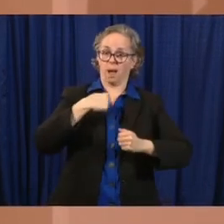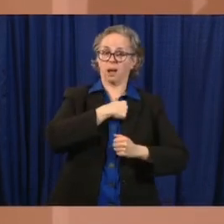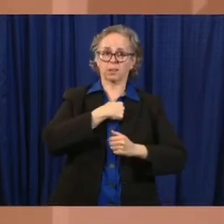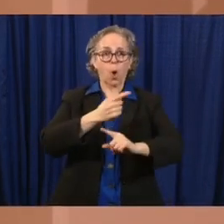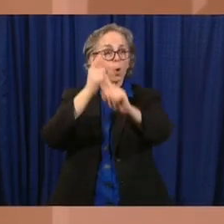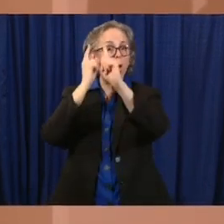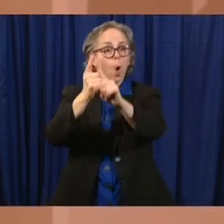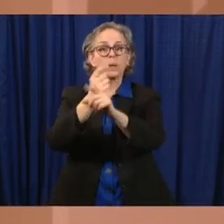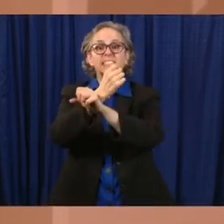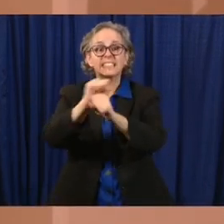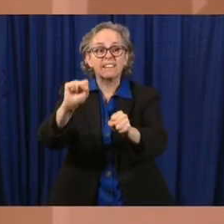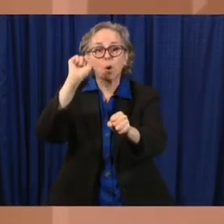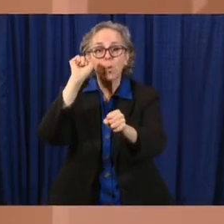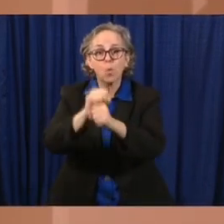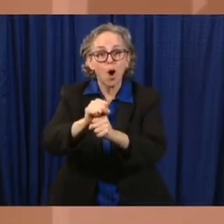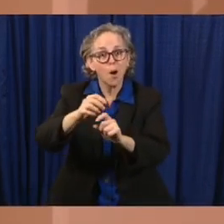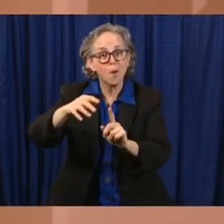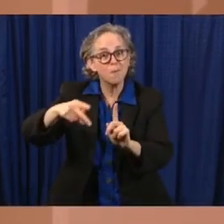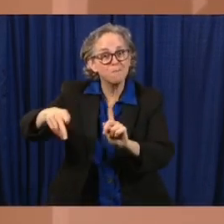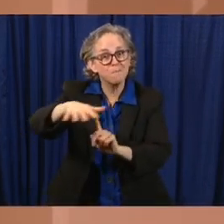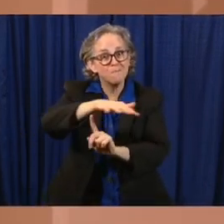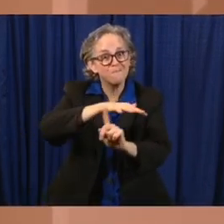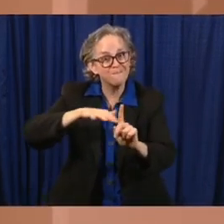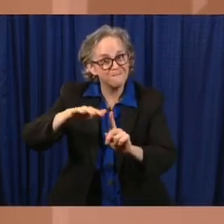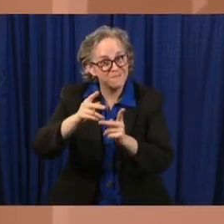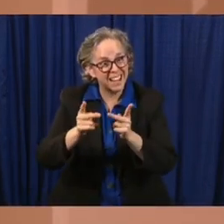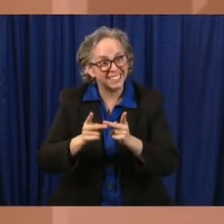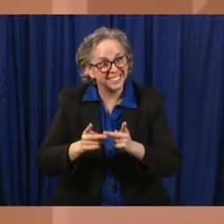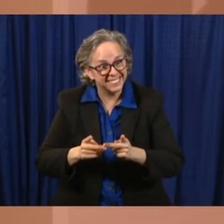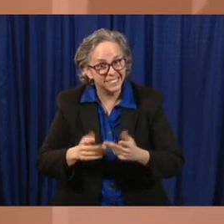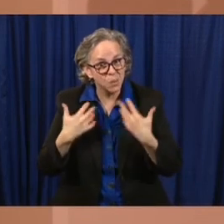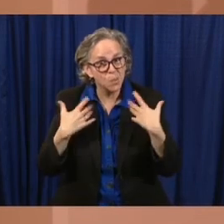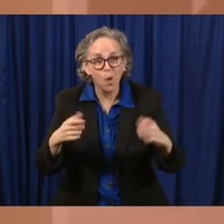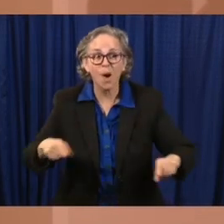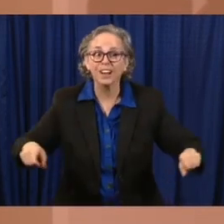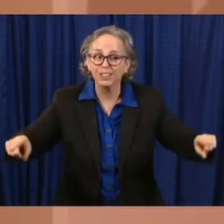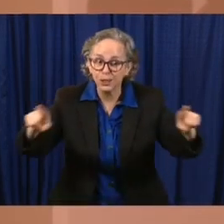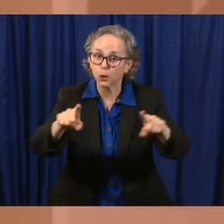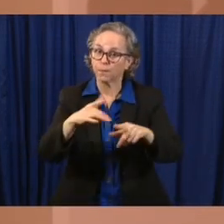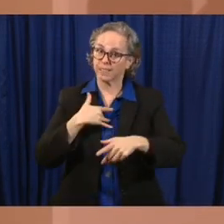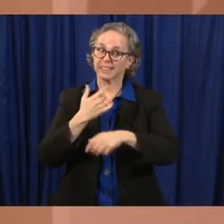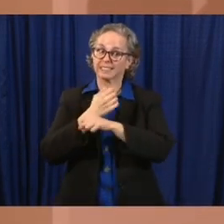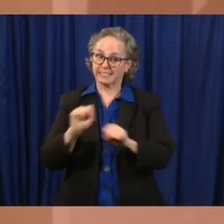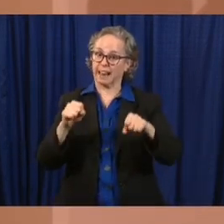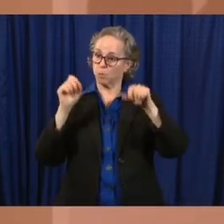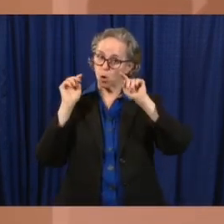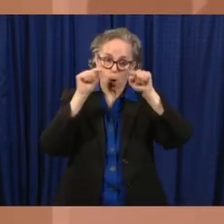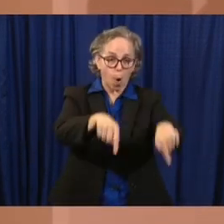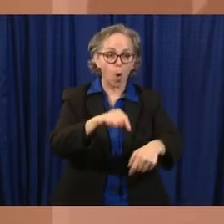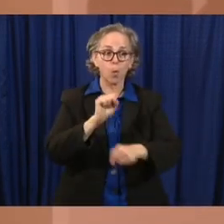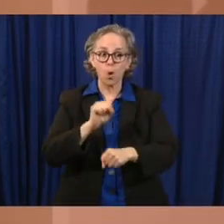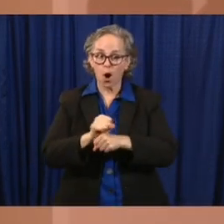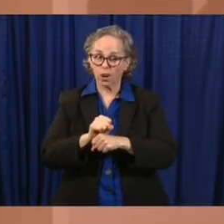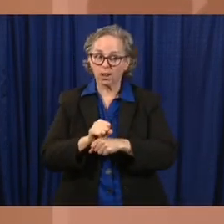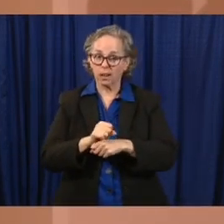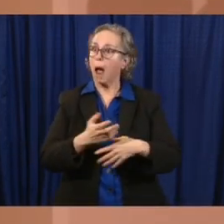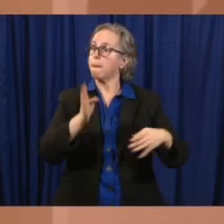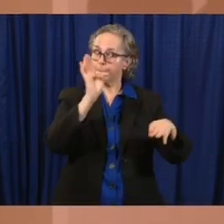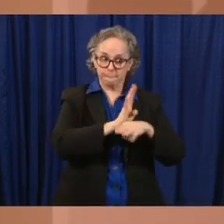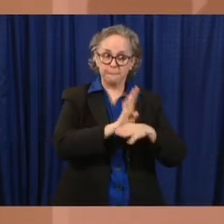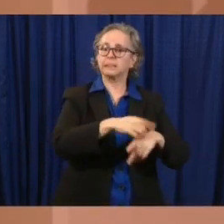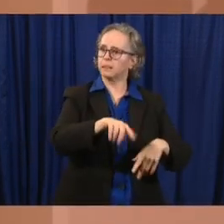want you to feel safe at work. And these businesses who are complying with the order are doing a great job